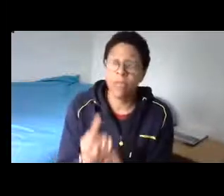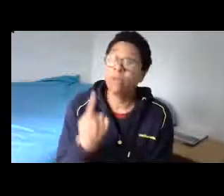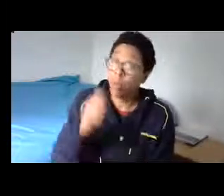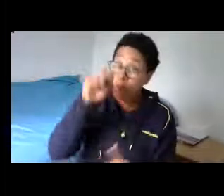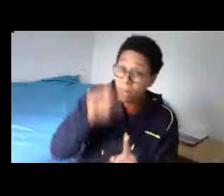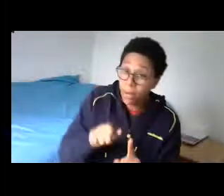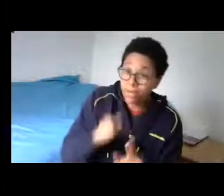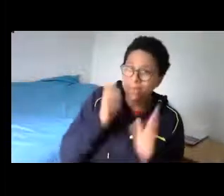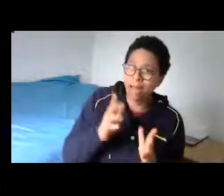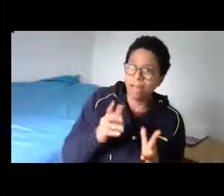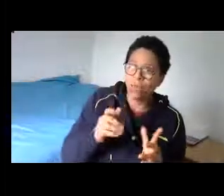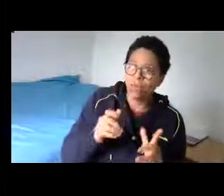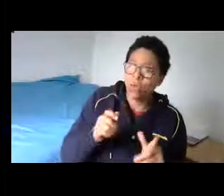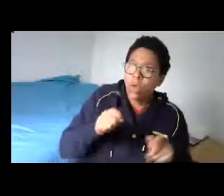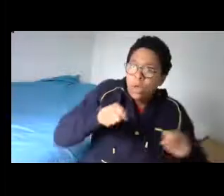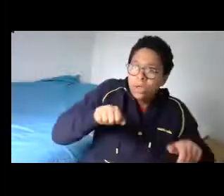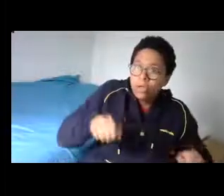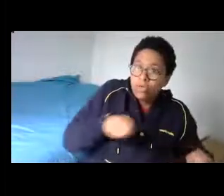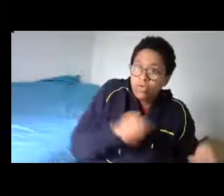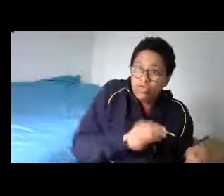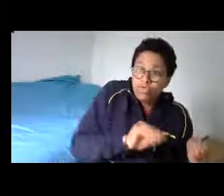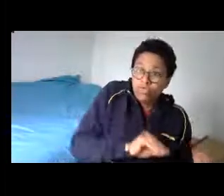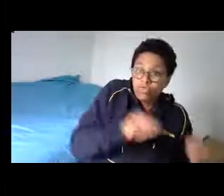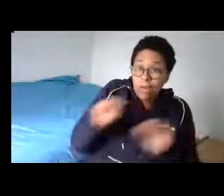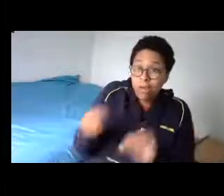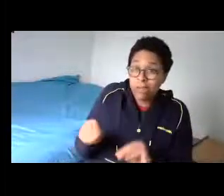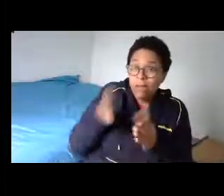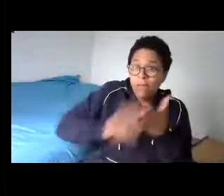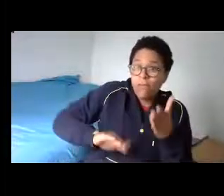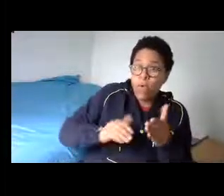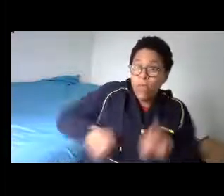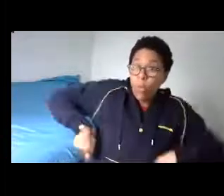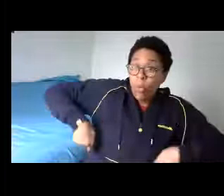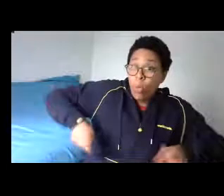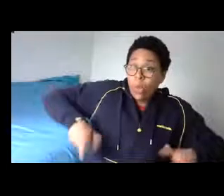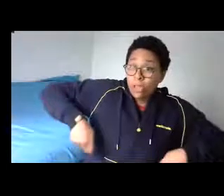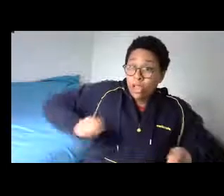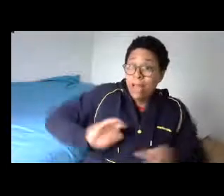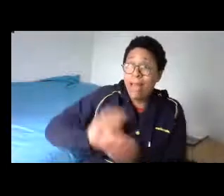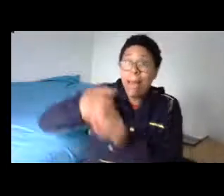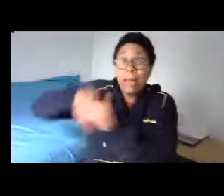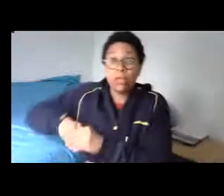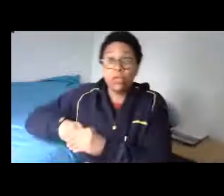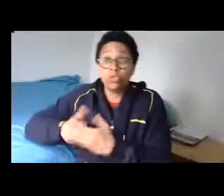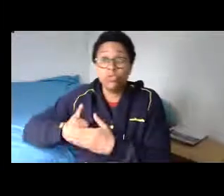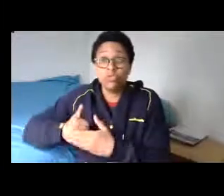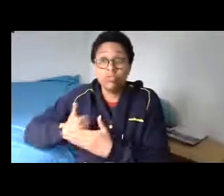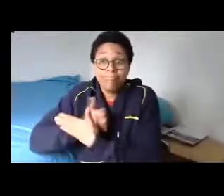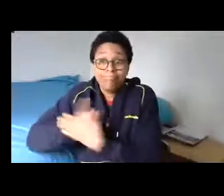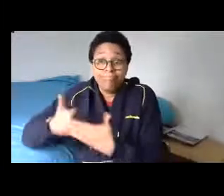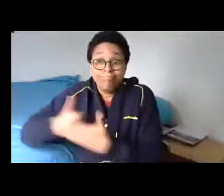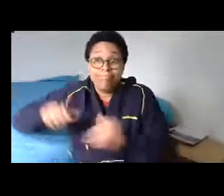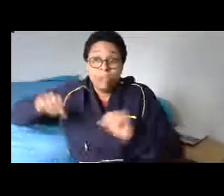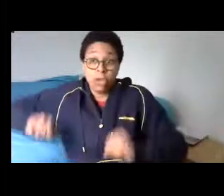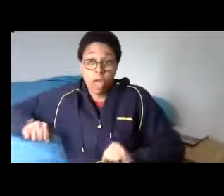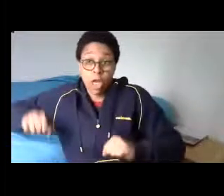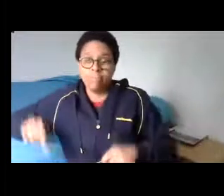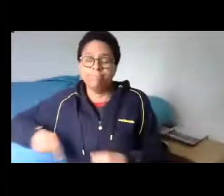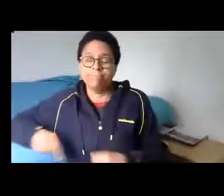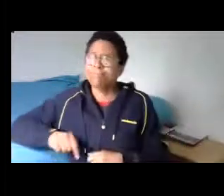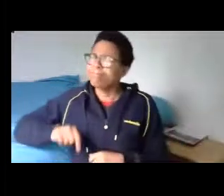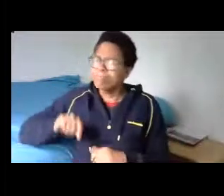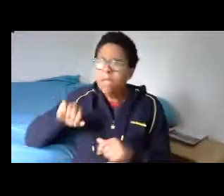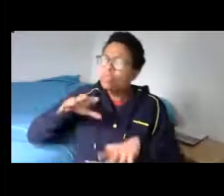transfer, and she had problems with transferring from wheelchair to chair or to other places, and she